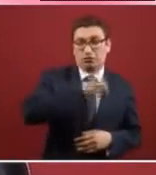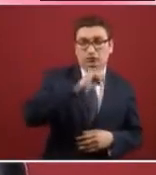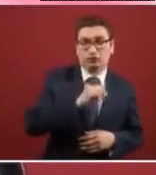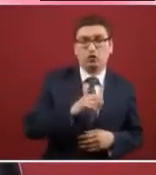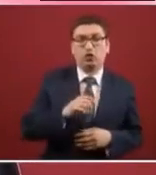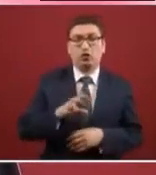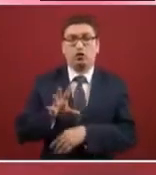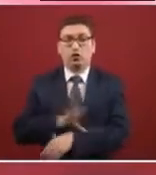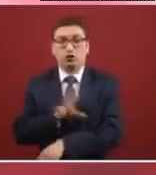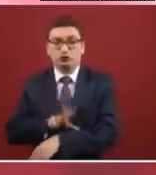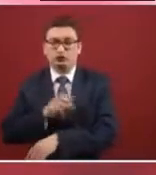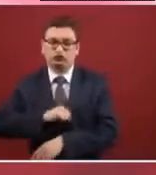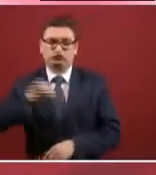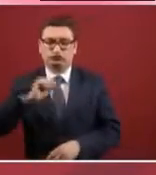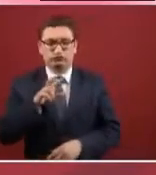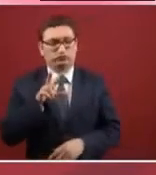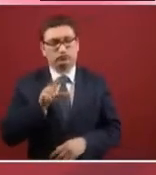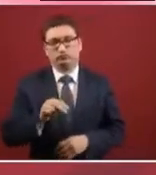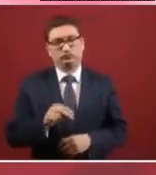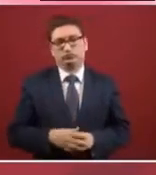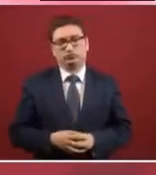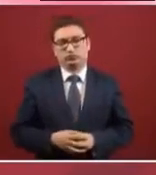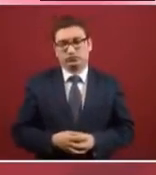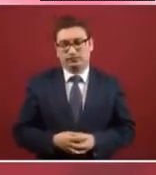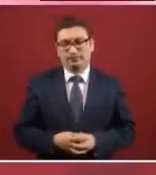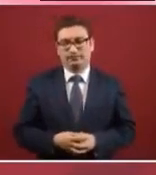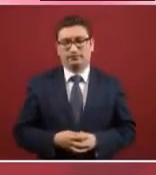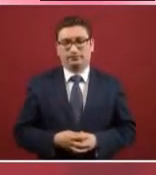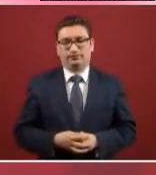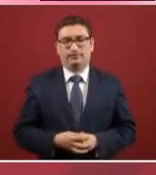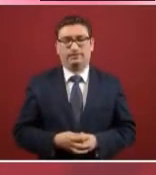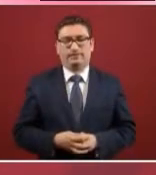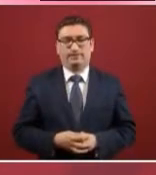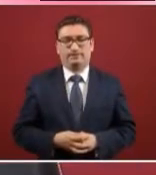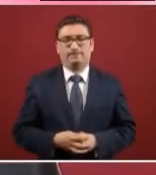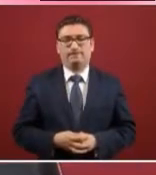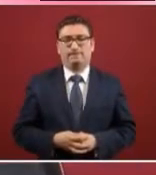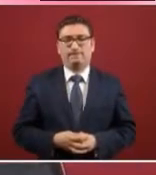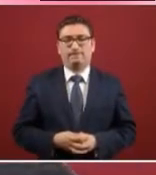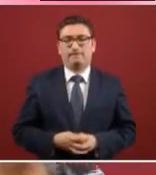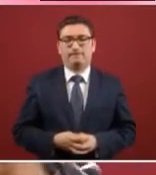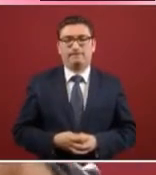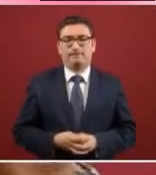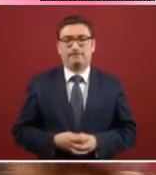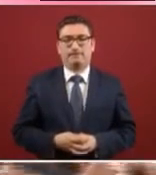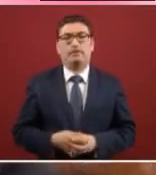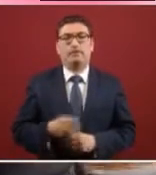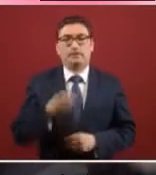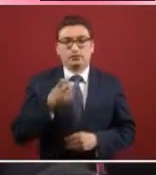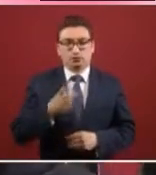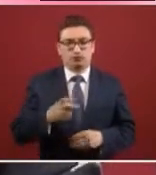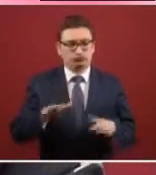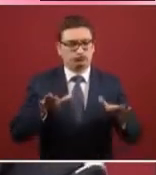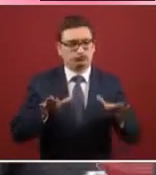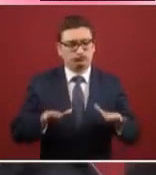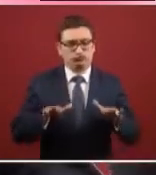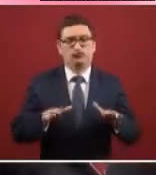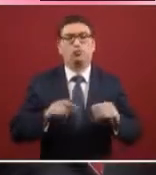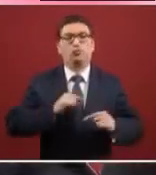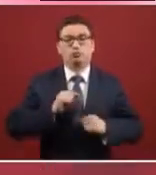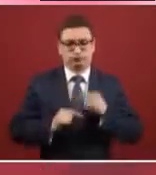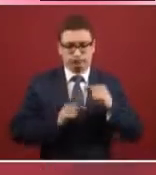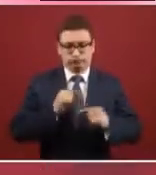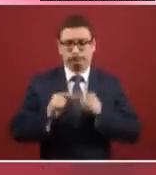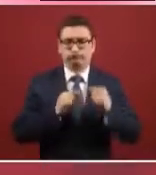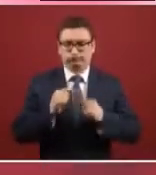we're not going to raise the prices in gas and electric and energy prices. Entonces, vamos a ir poco a poco. So little